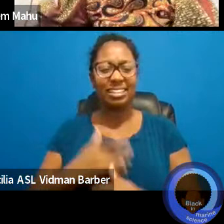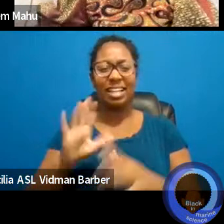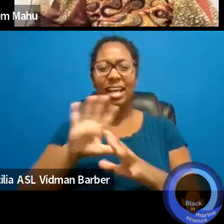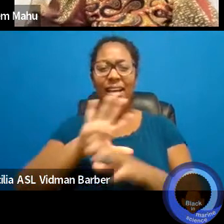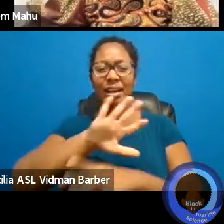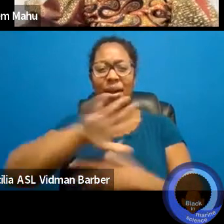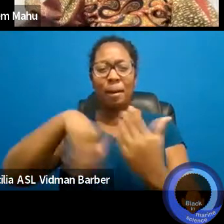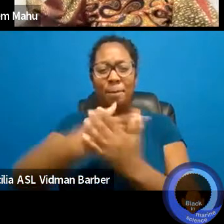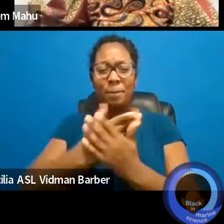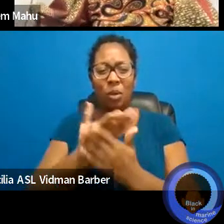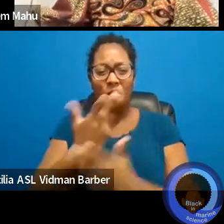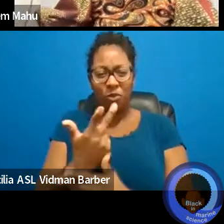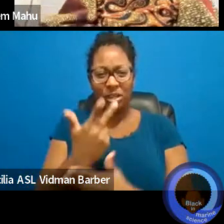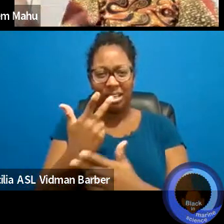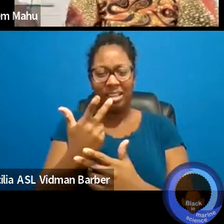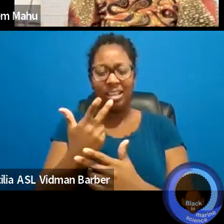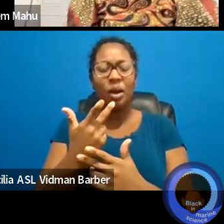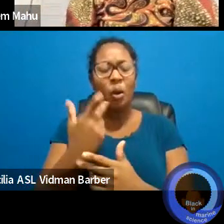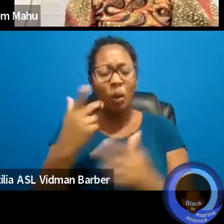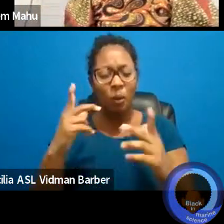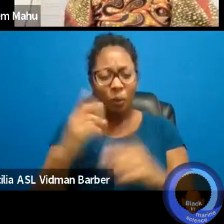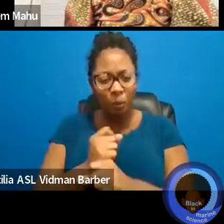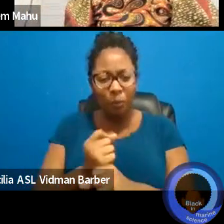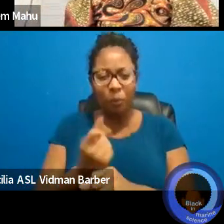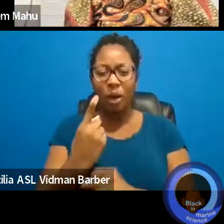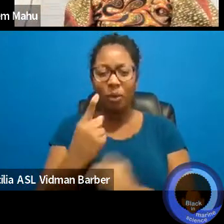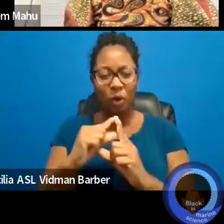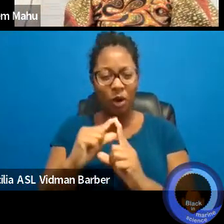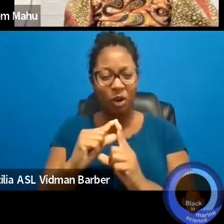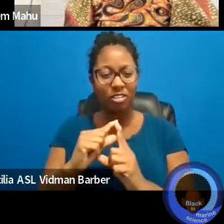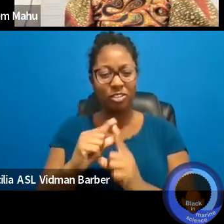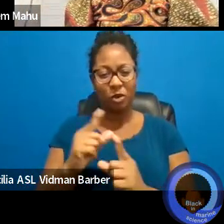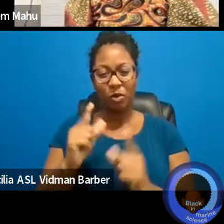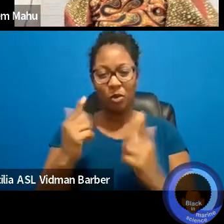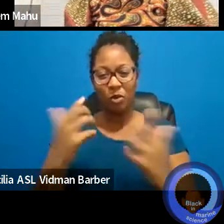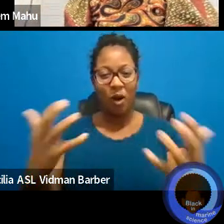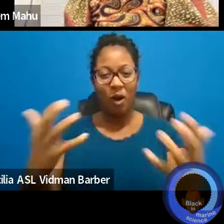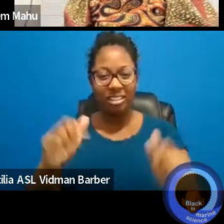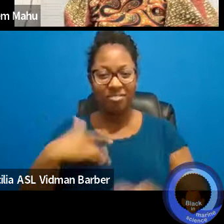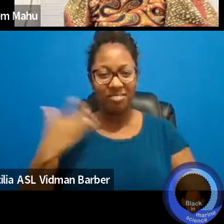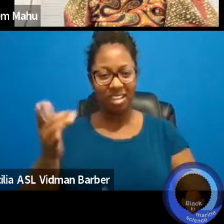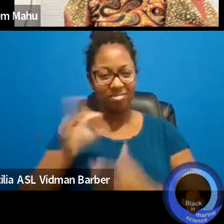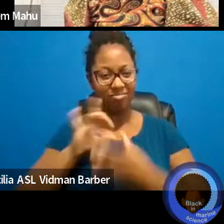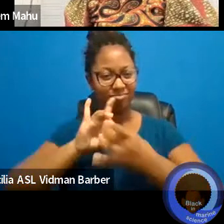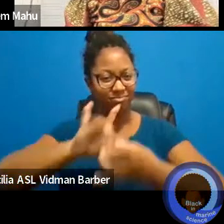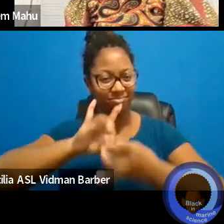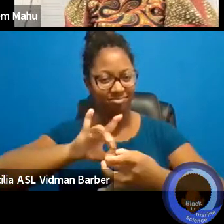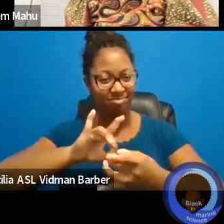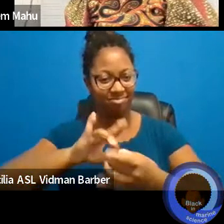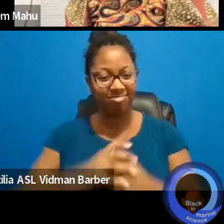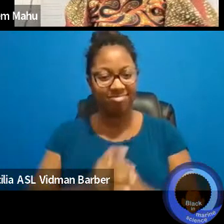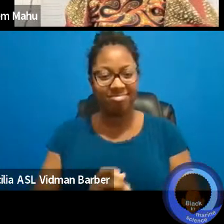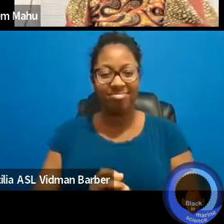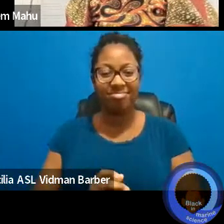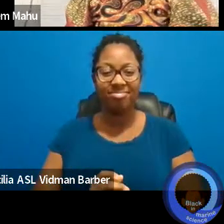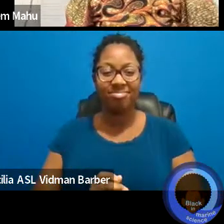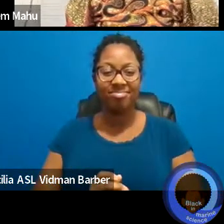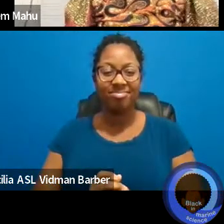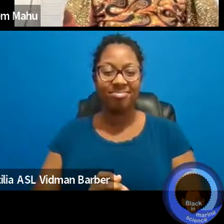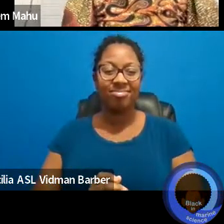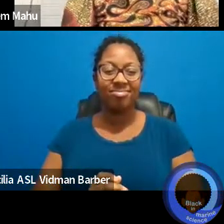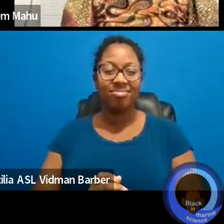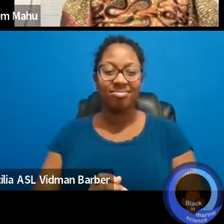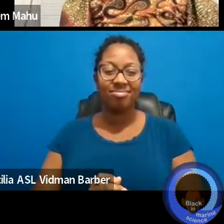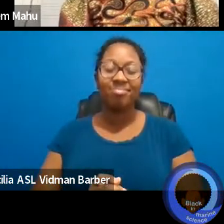so the audience can feel like they're a part of where you have been to be a part of? Okay, so I'll start